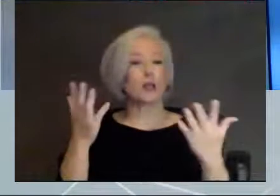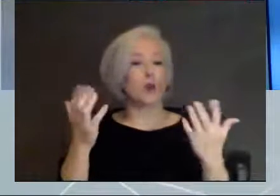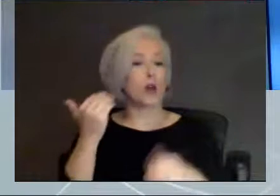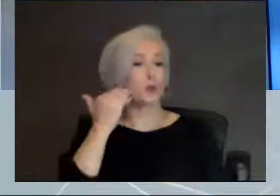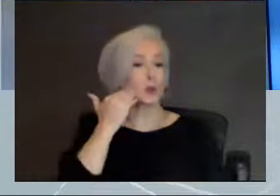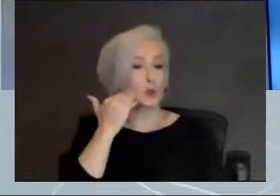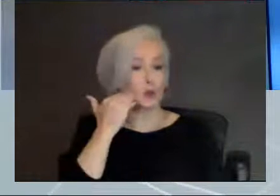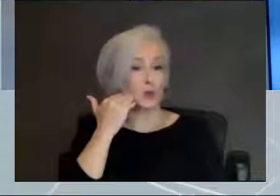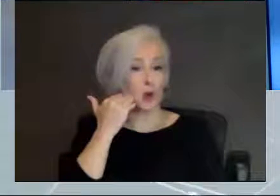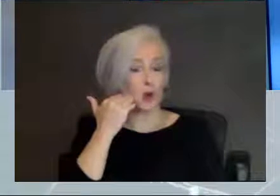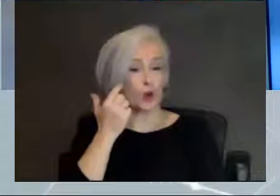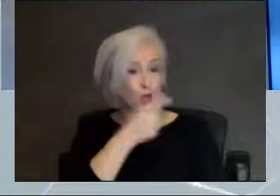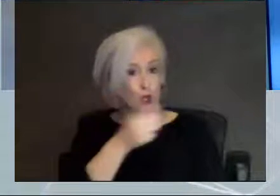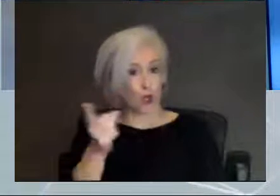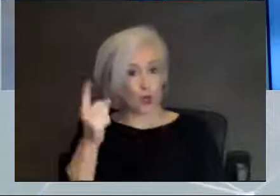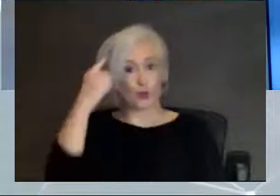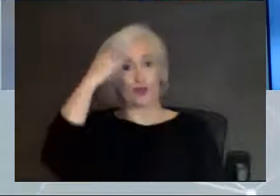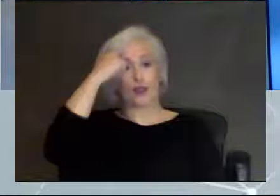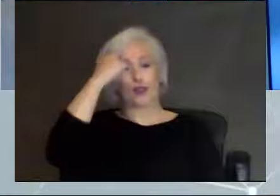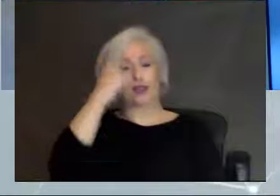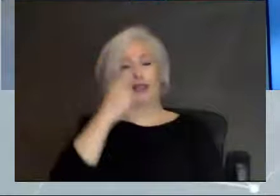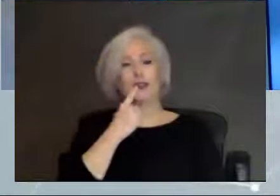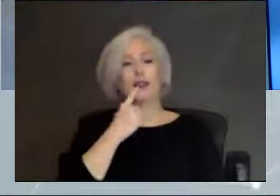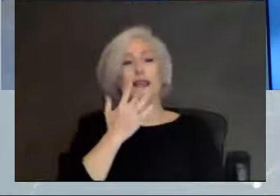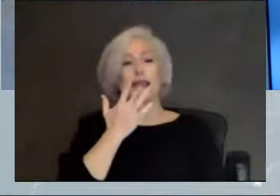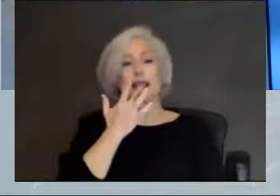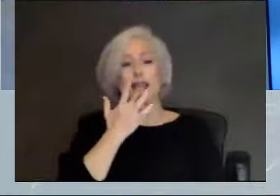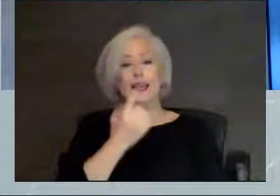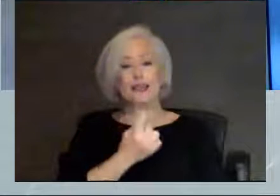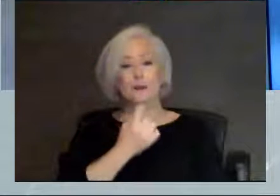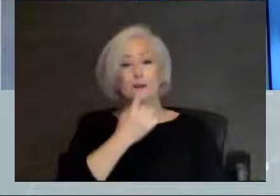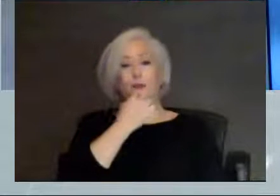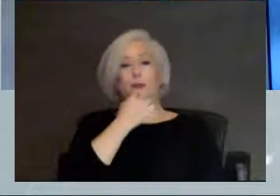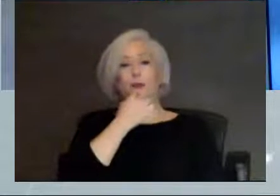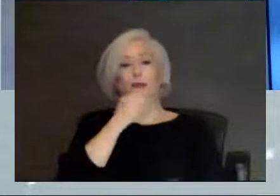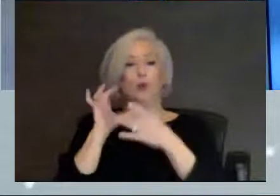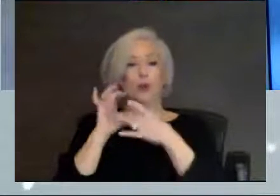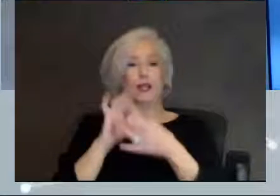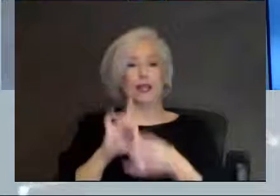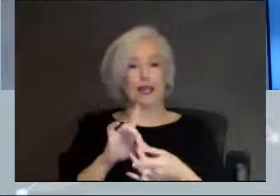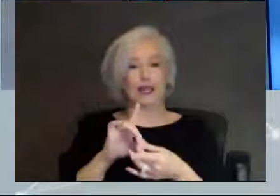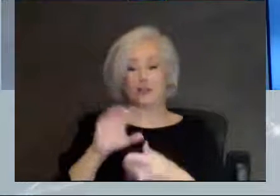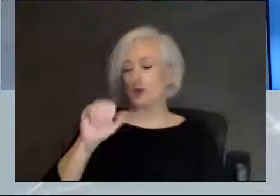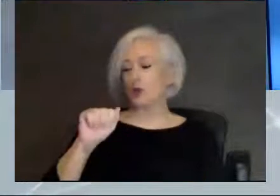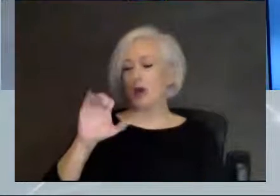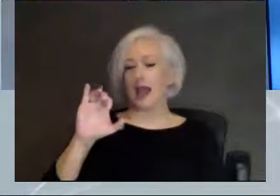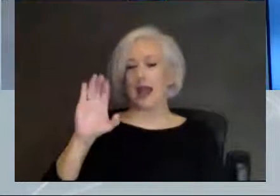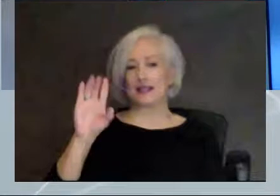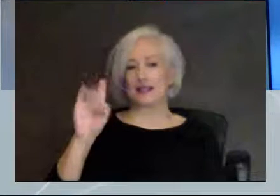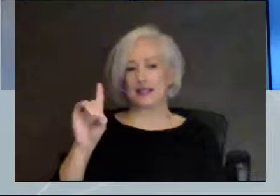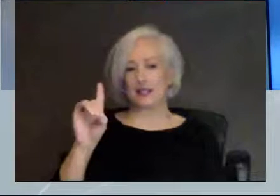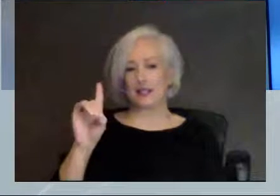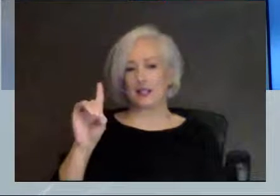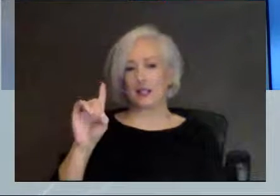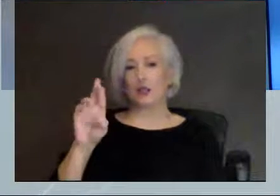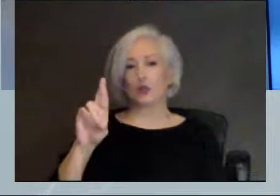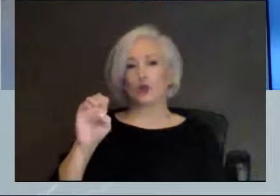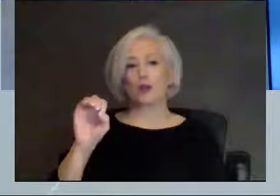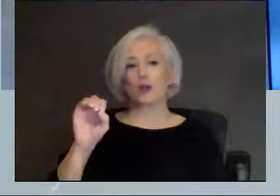that the bitter taste could also be related to acid reflux, and if acid reflux would be a possible symptom of colon